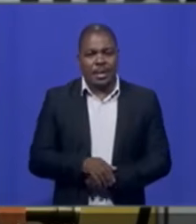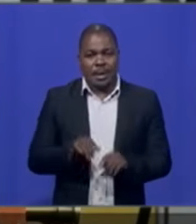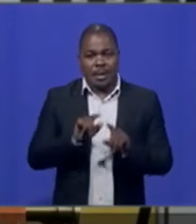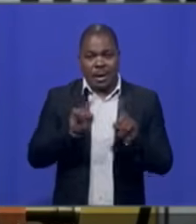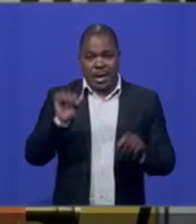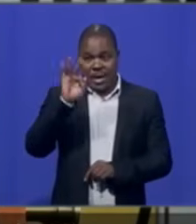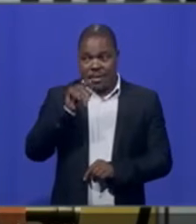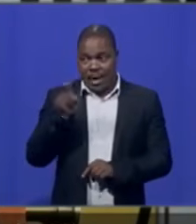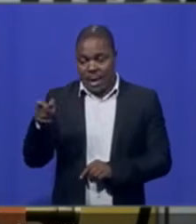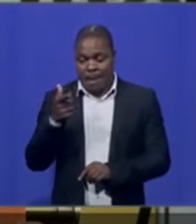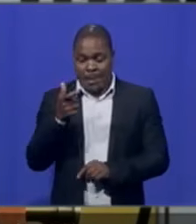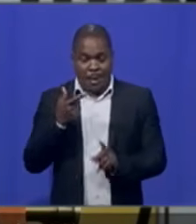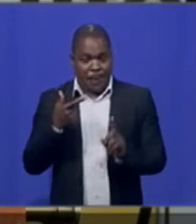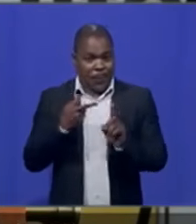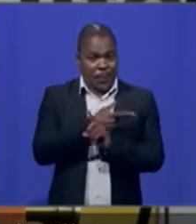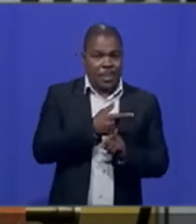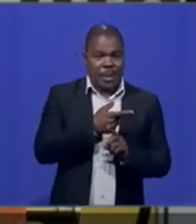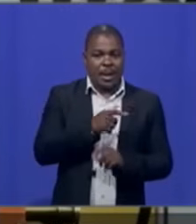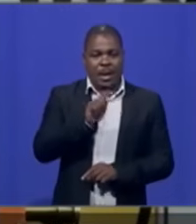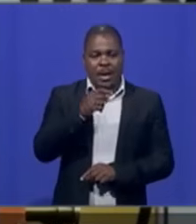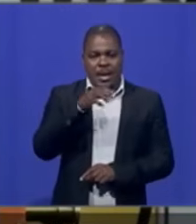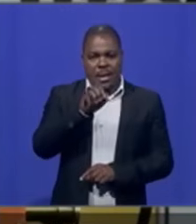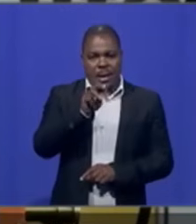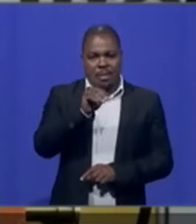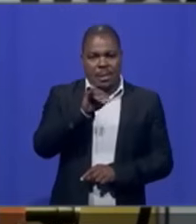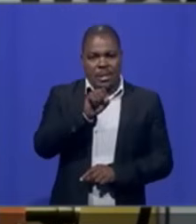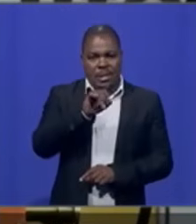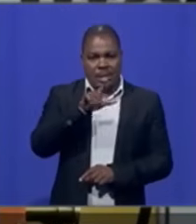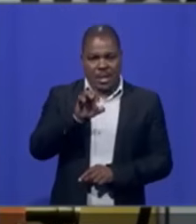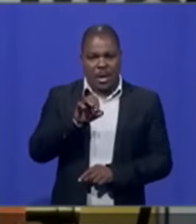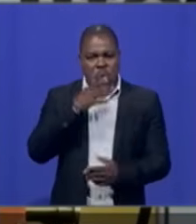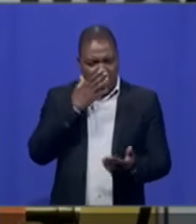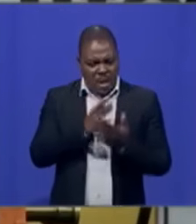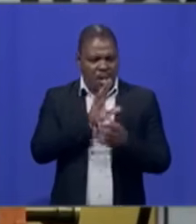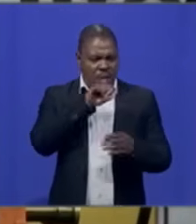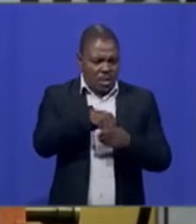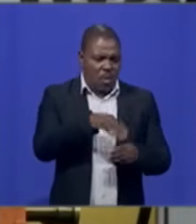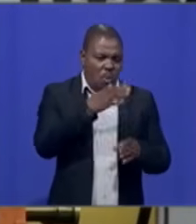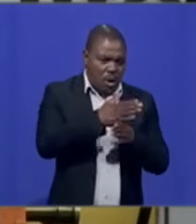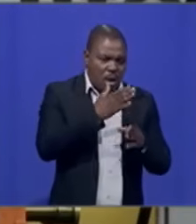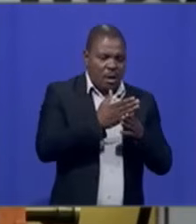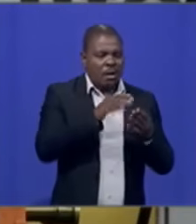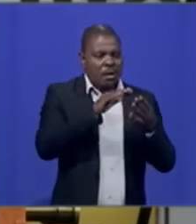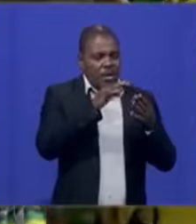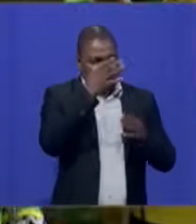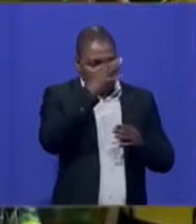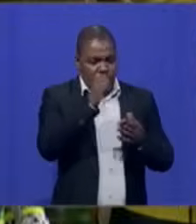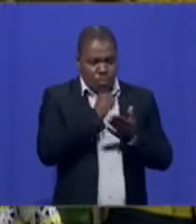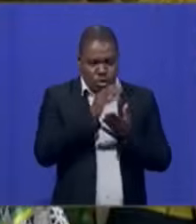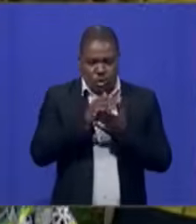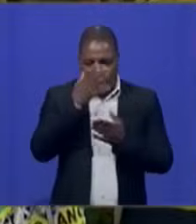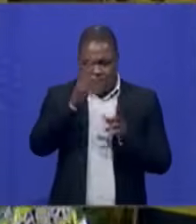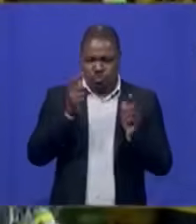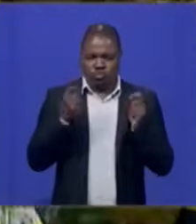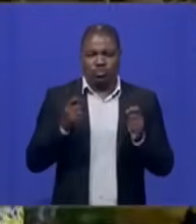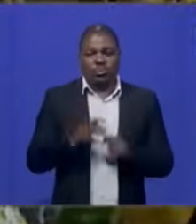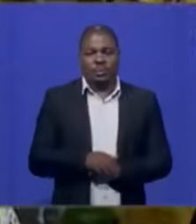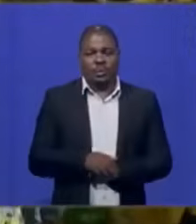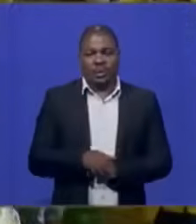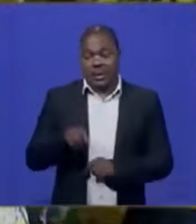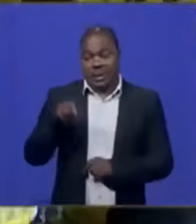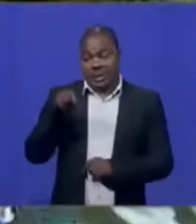missed, TMPD would be working with all inhlaga the society to make sure that today we've got a very strong government. Mokete ona o ile wa fela